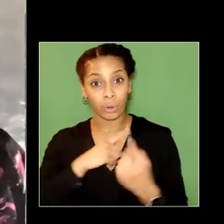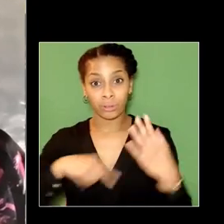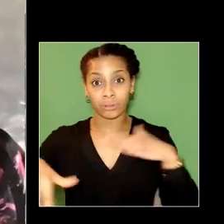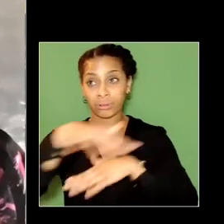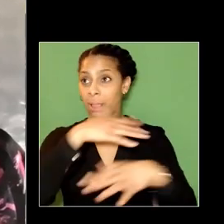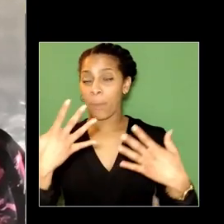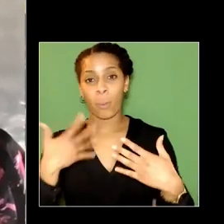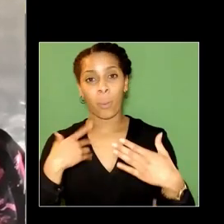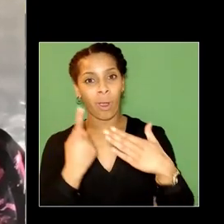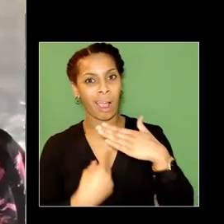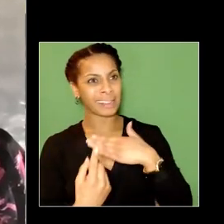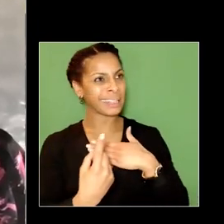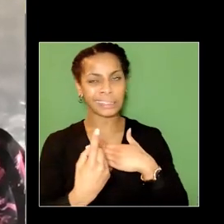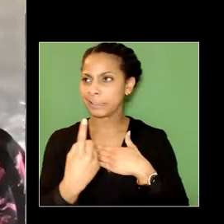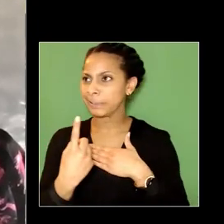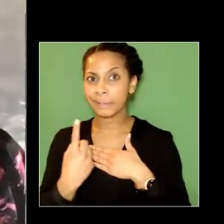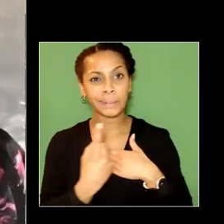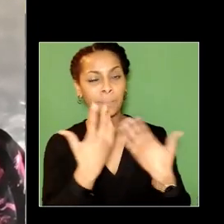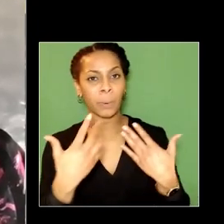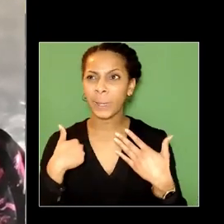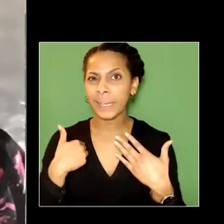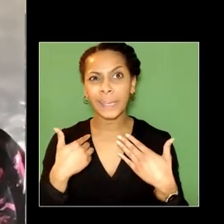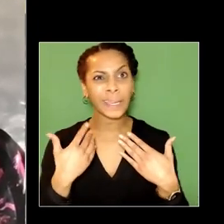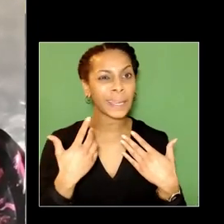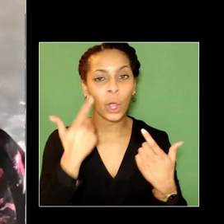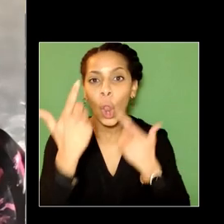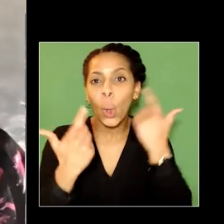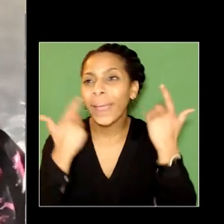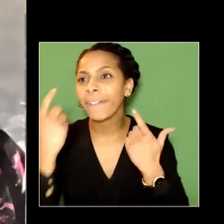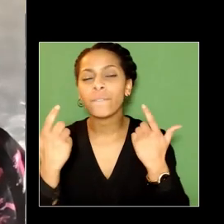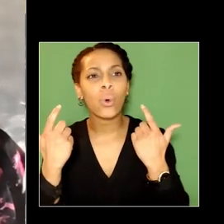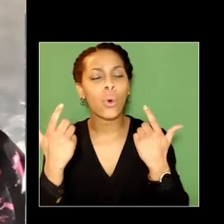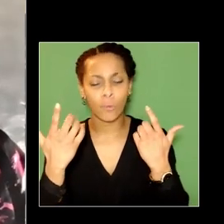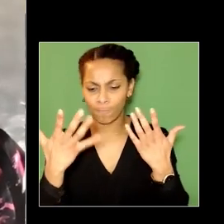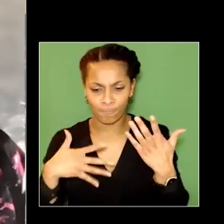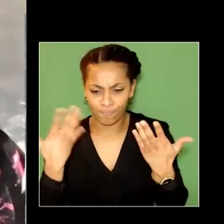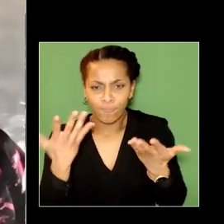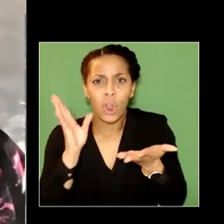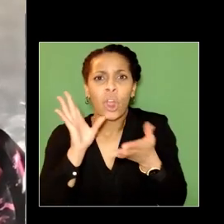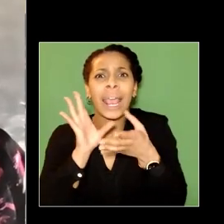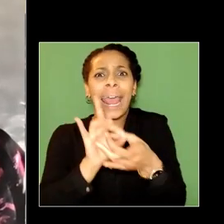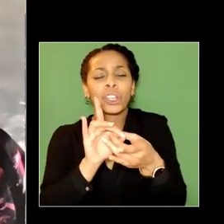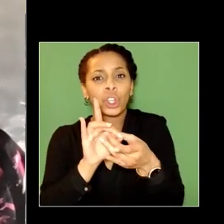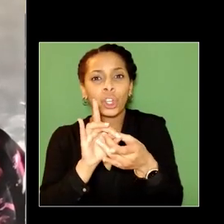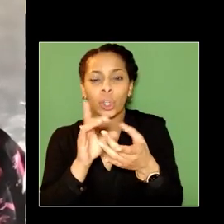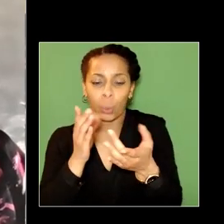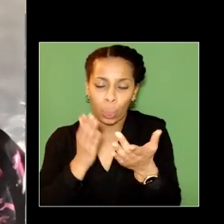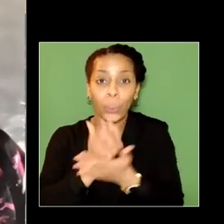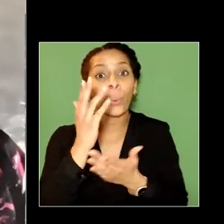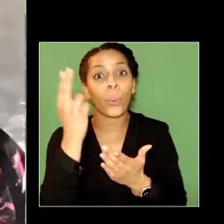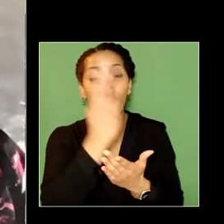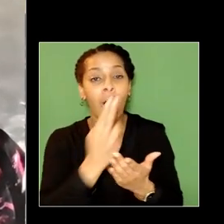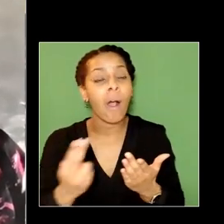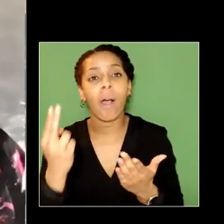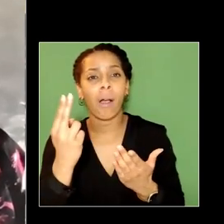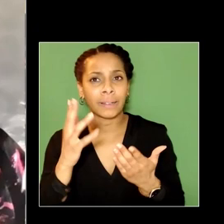actually we're looking for connection through art and to artists and to other people through the art.